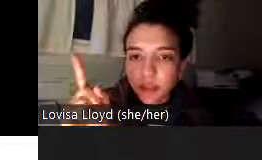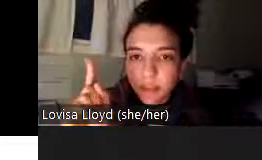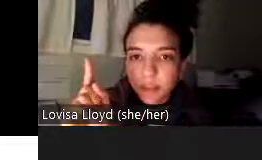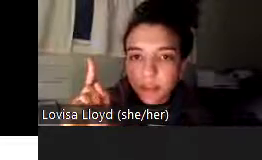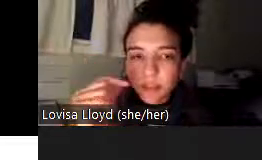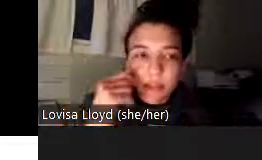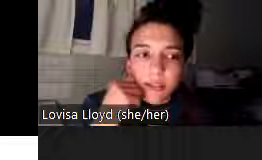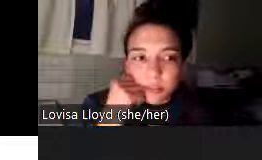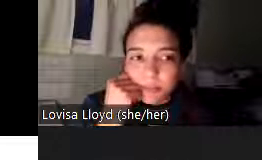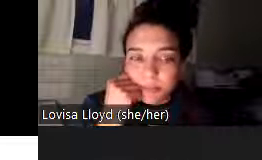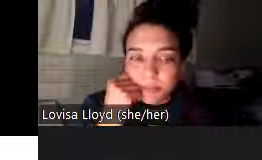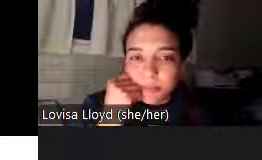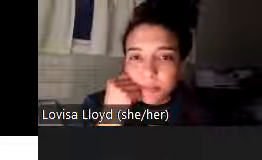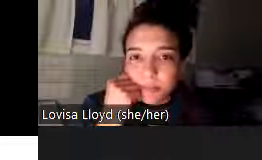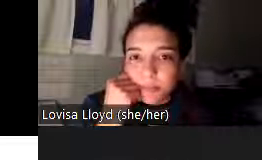Commissioner Faith just said,